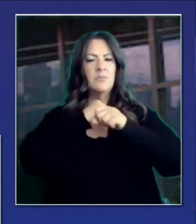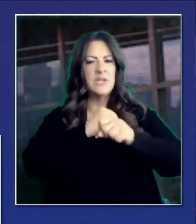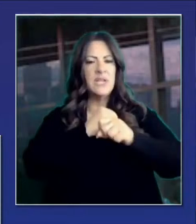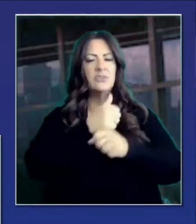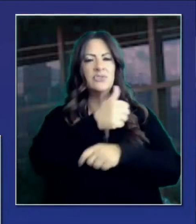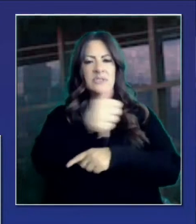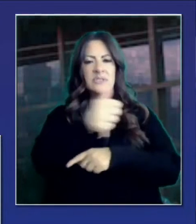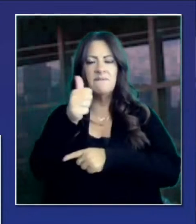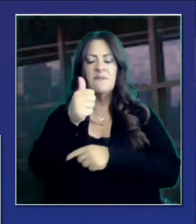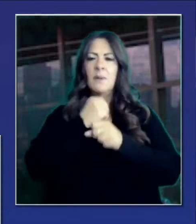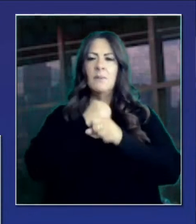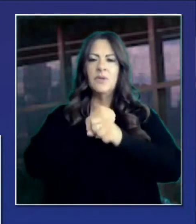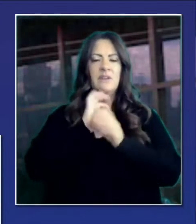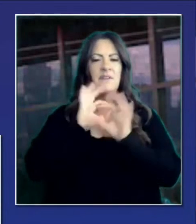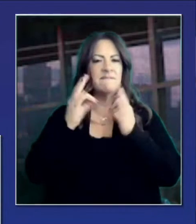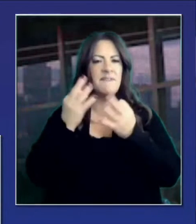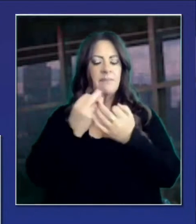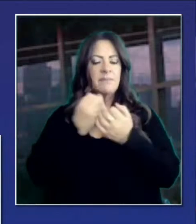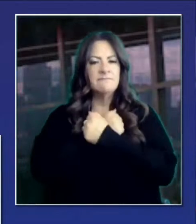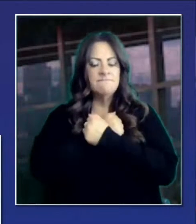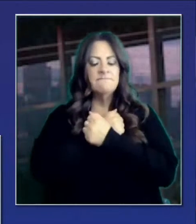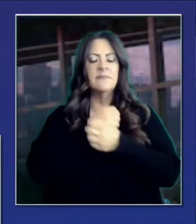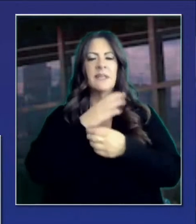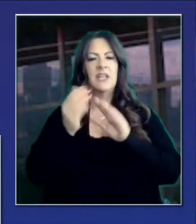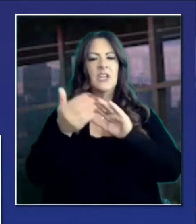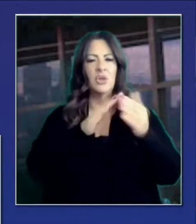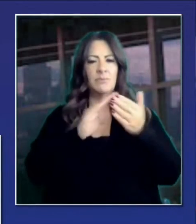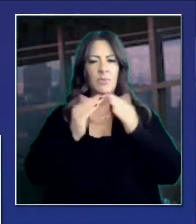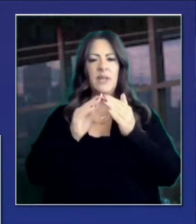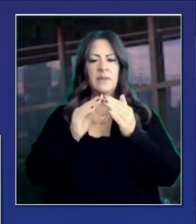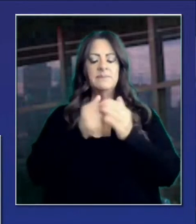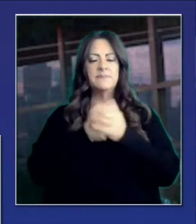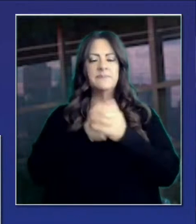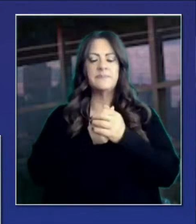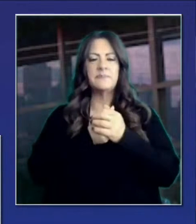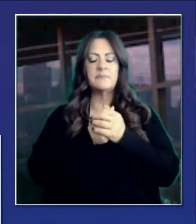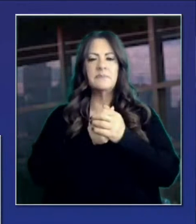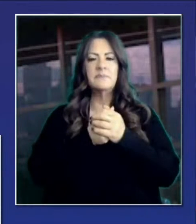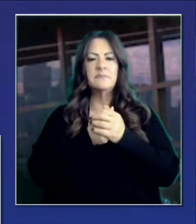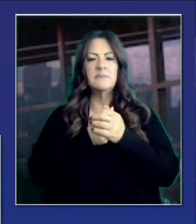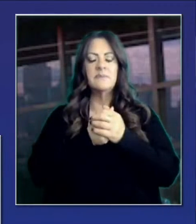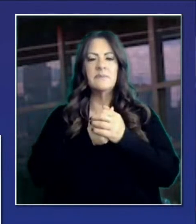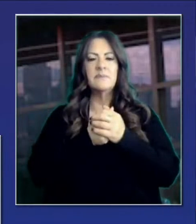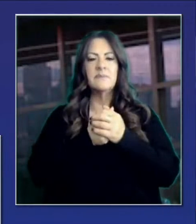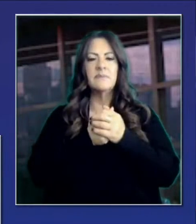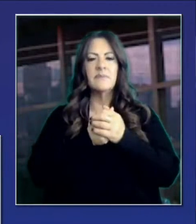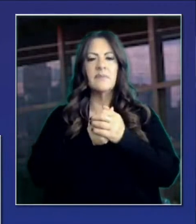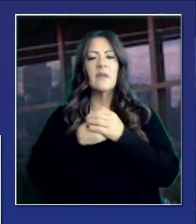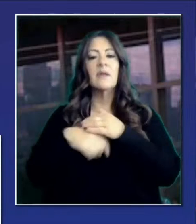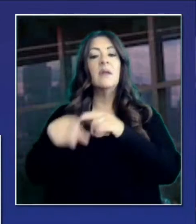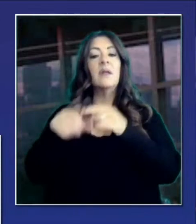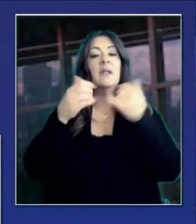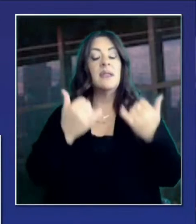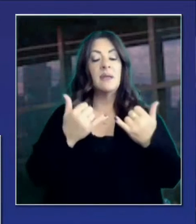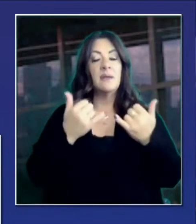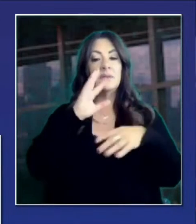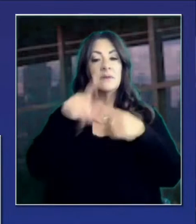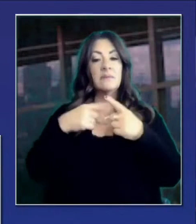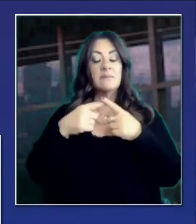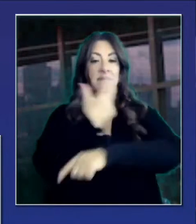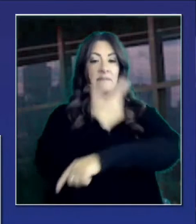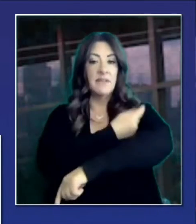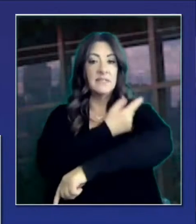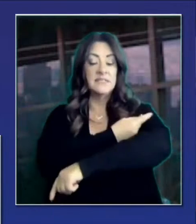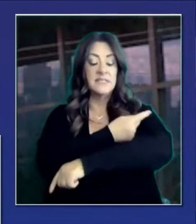ones, and more broadly, the community that we share. Here's good news as it relates to vaccines, which are the ultimate advancement